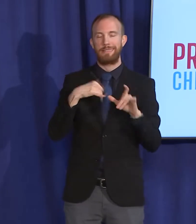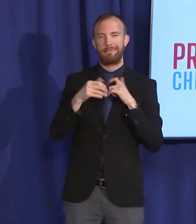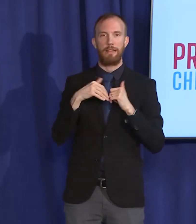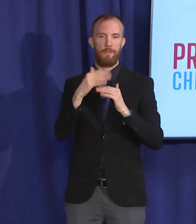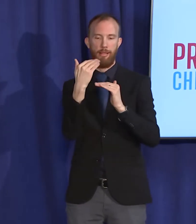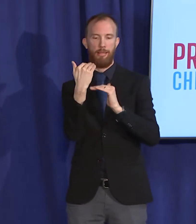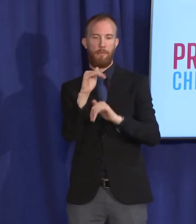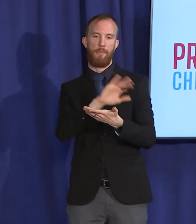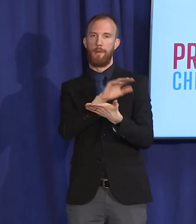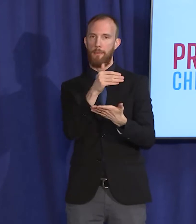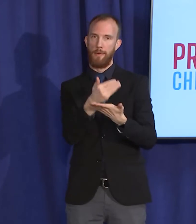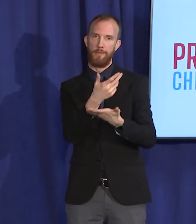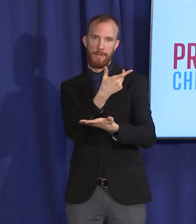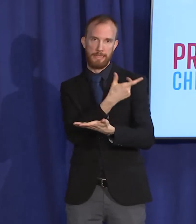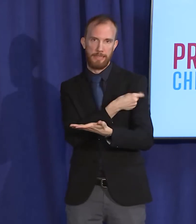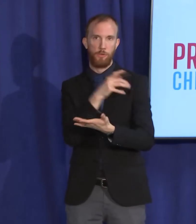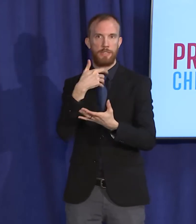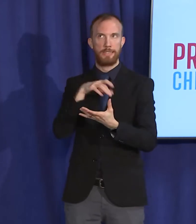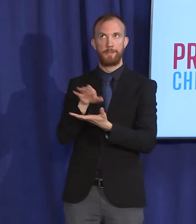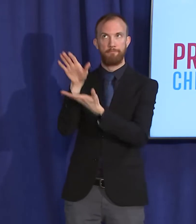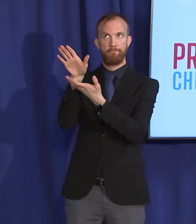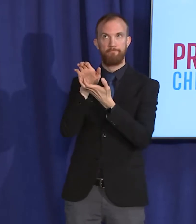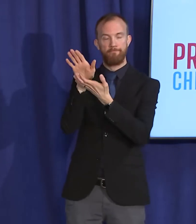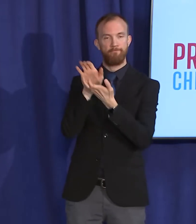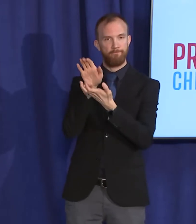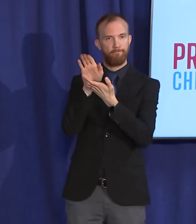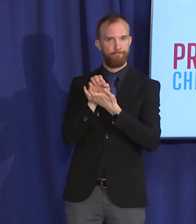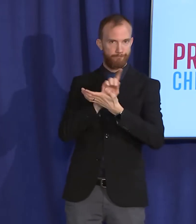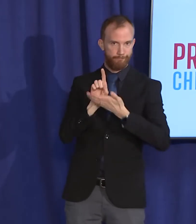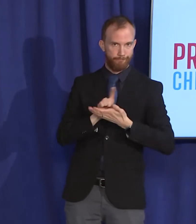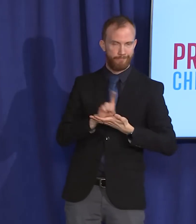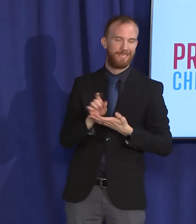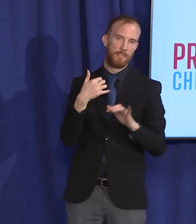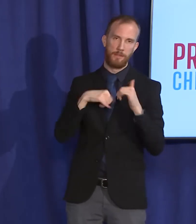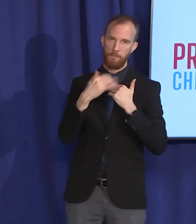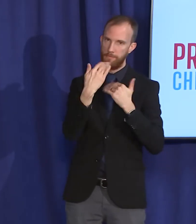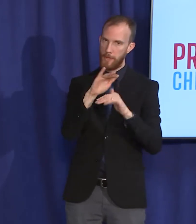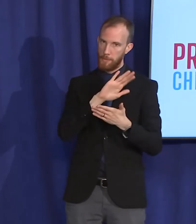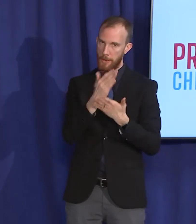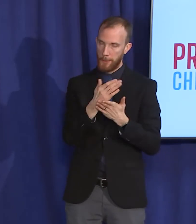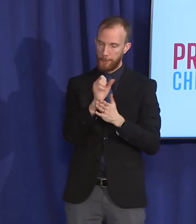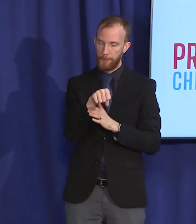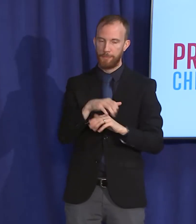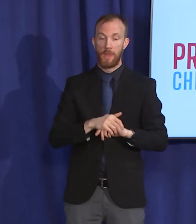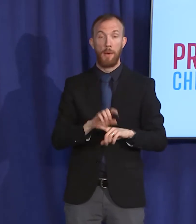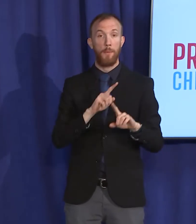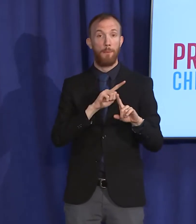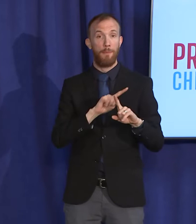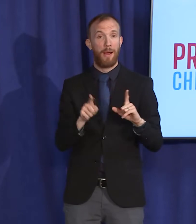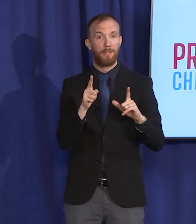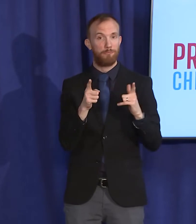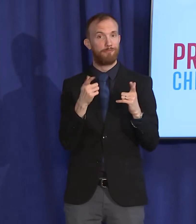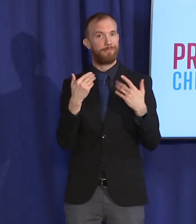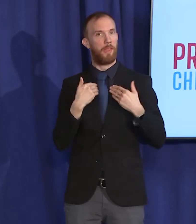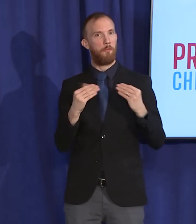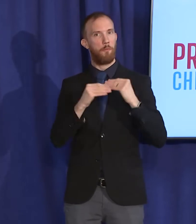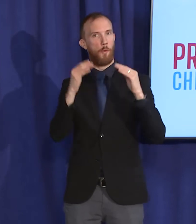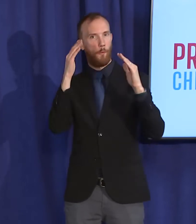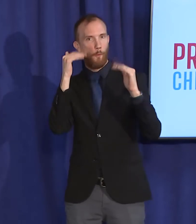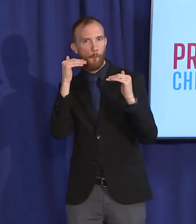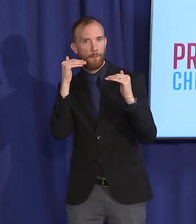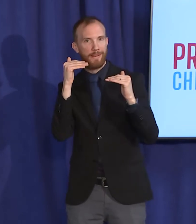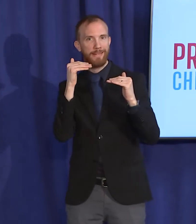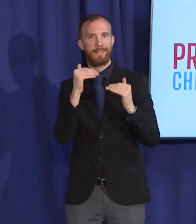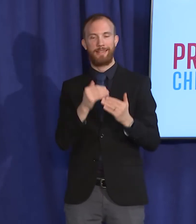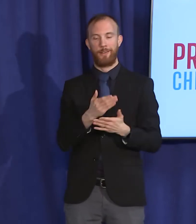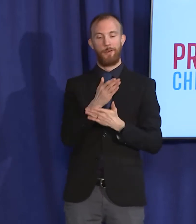supply that we are still getting. But hope is on the way. We are expecting to receive more vaccine over the course of this next